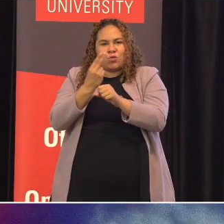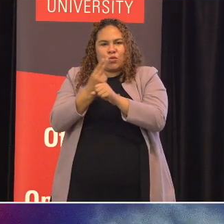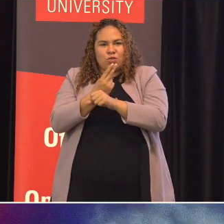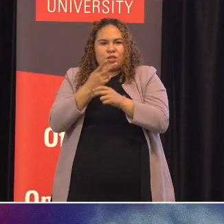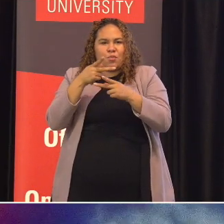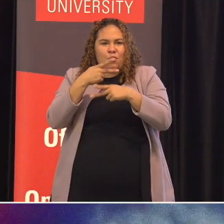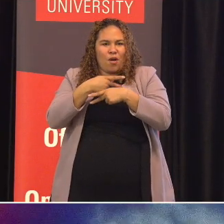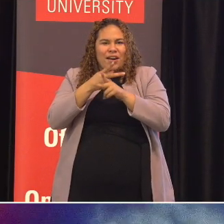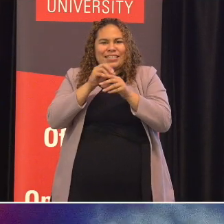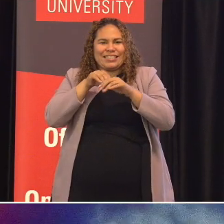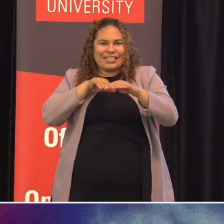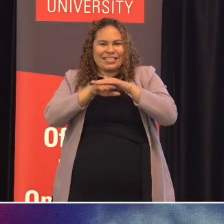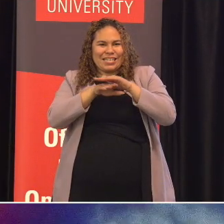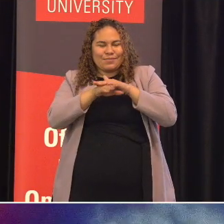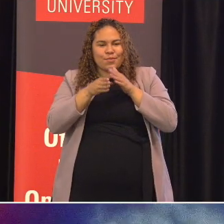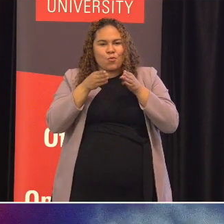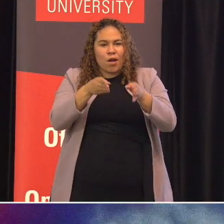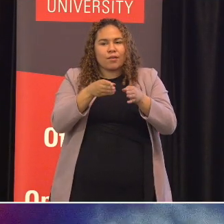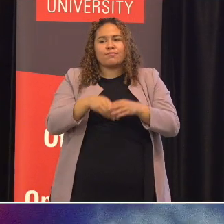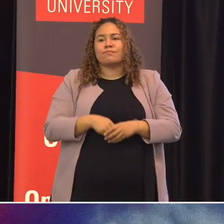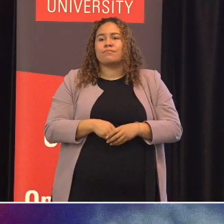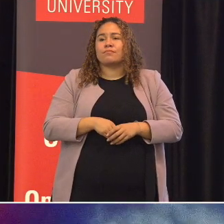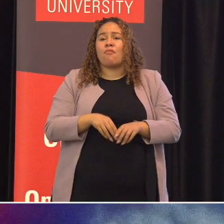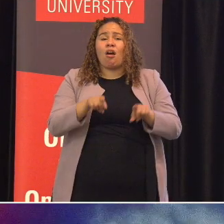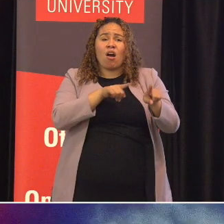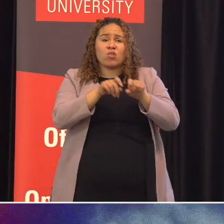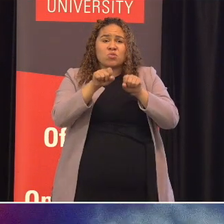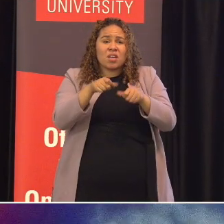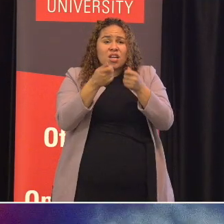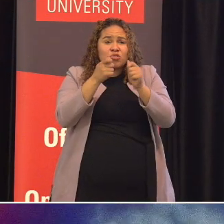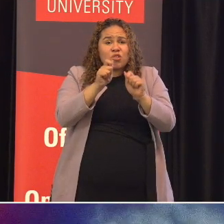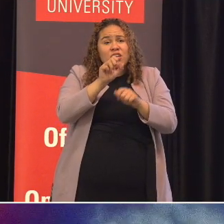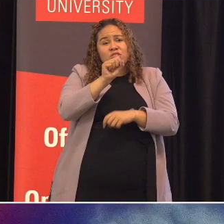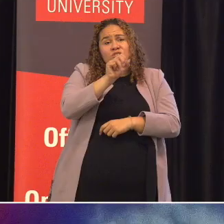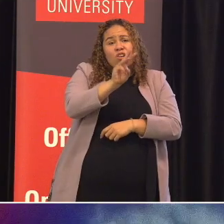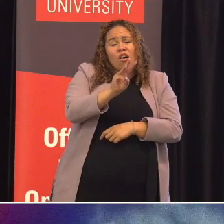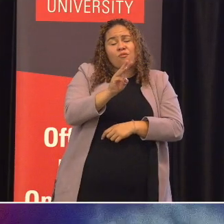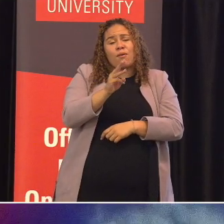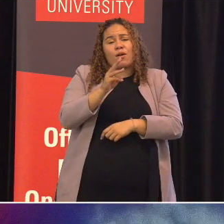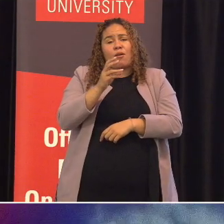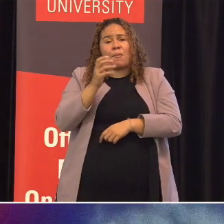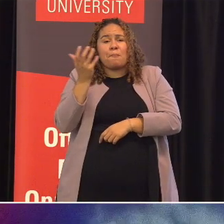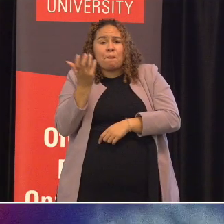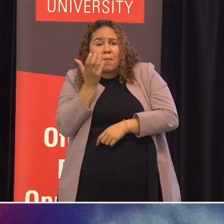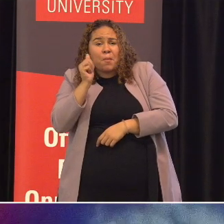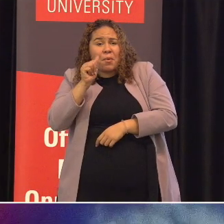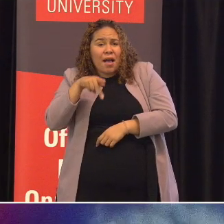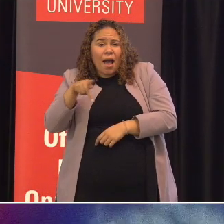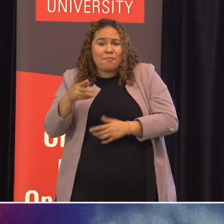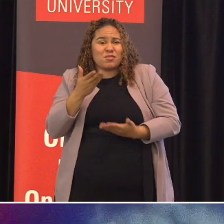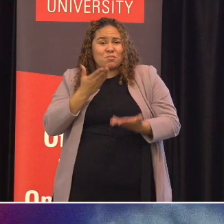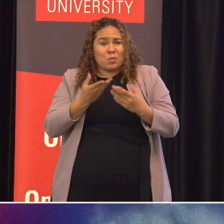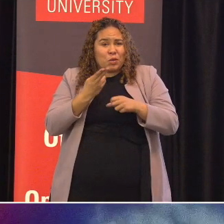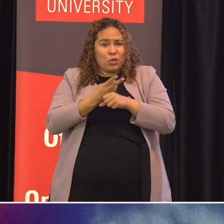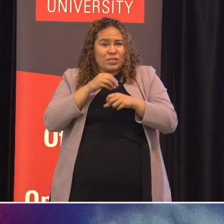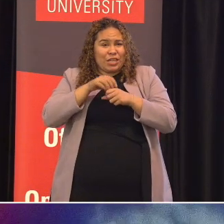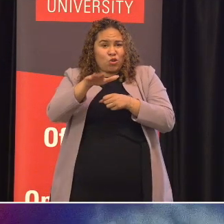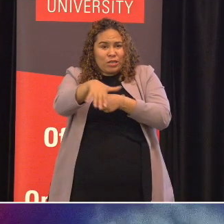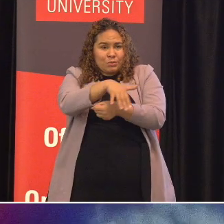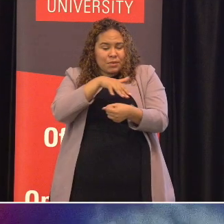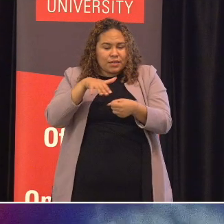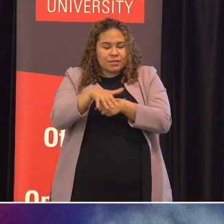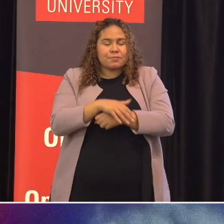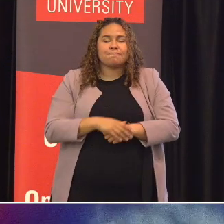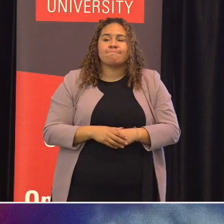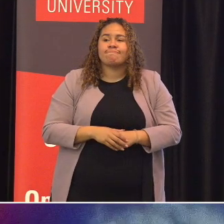way. It also will help you track software and mobile apps that you might be using in your space.